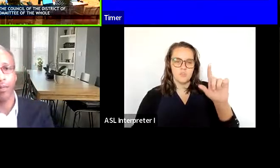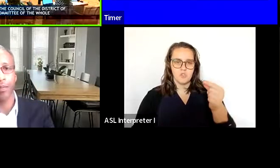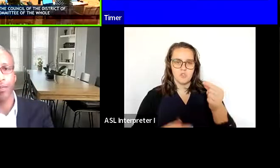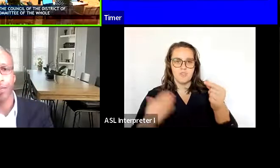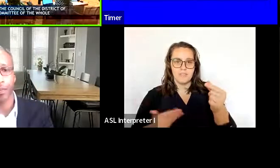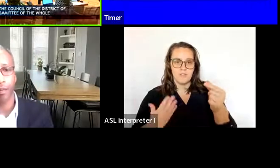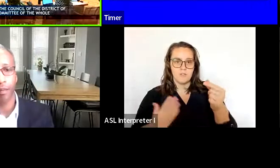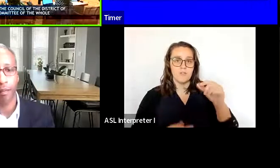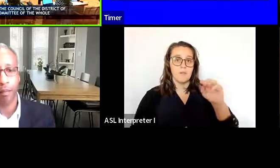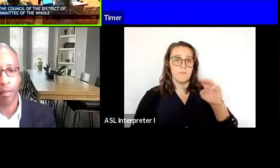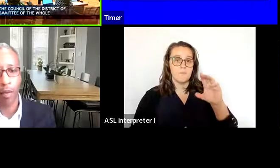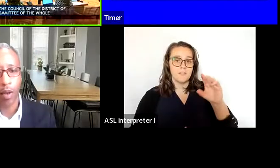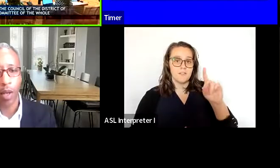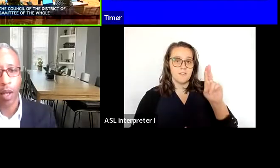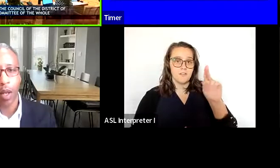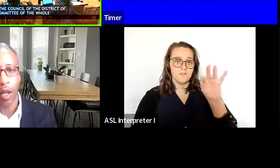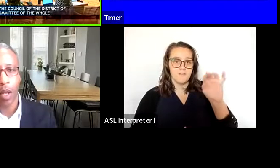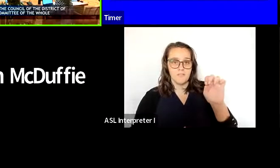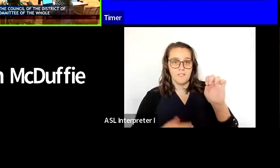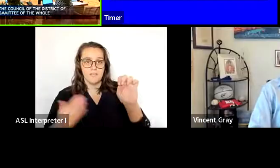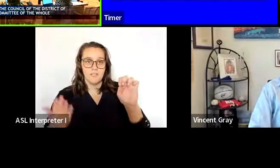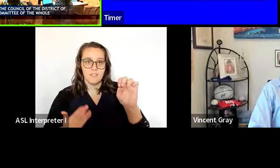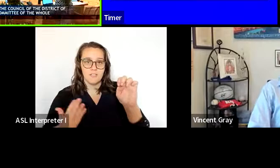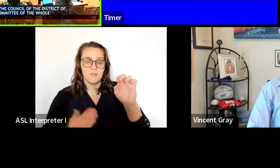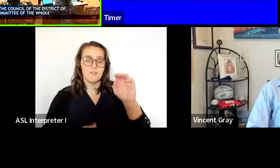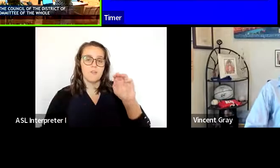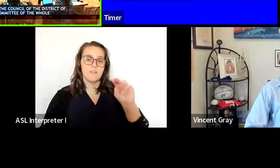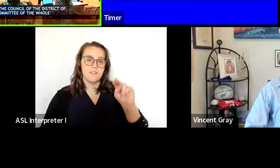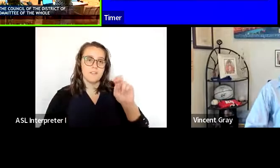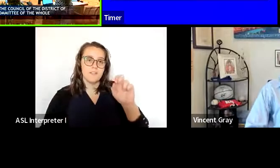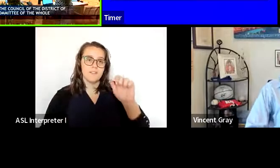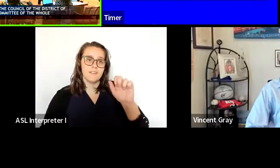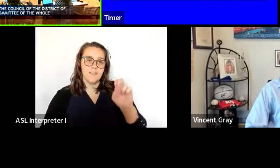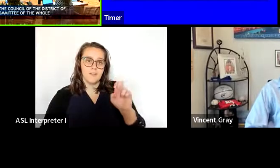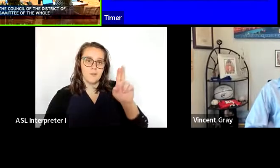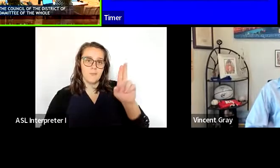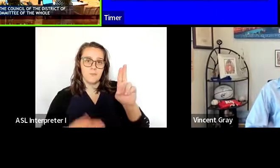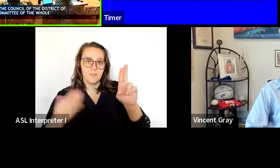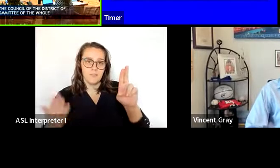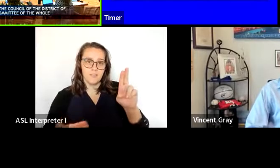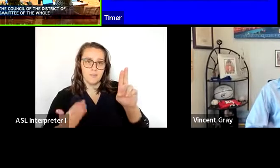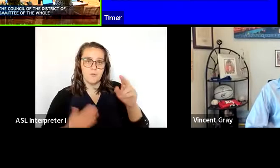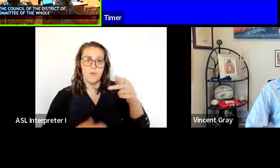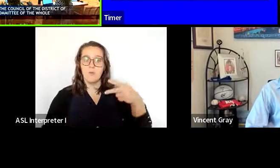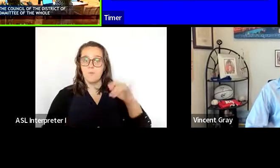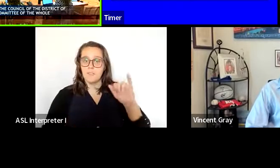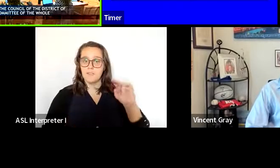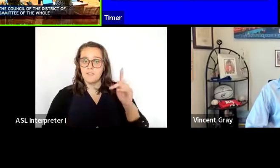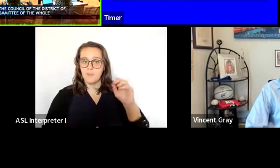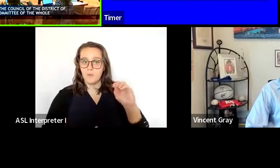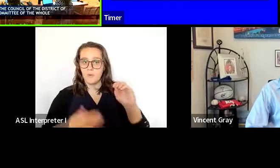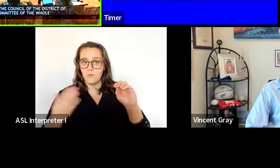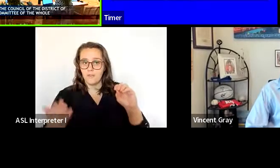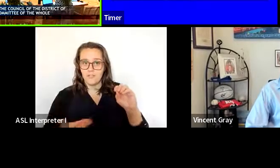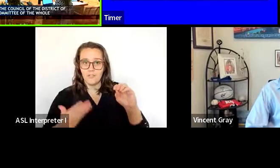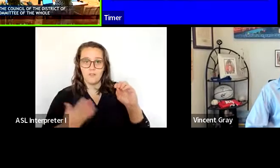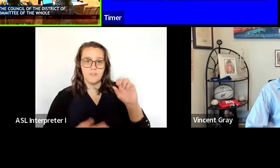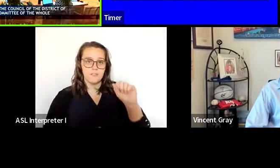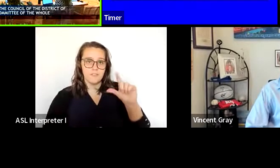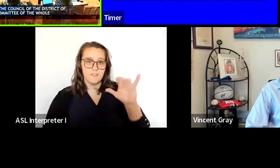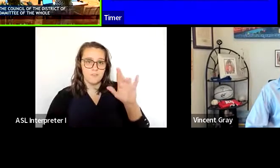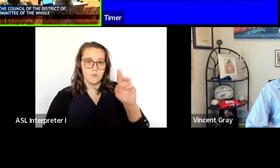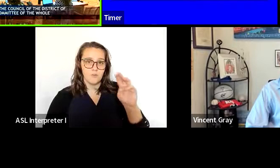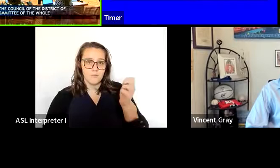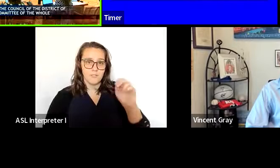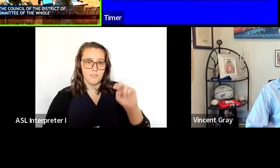Here. Councilmember Nadeau, Here. Councilmember Pinto, Present. Councilmember Silverman, Present. Councilmember Robert